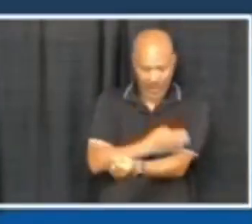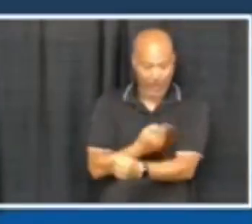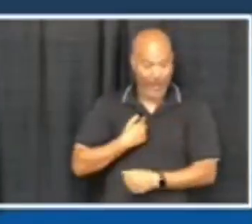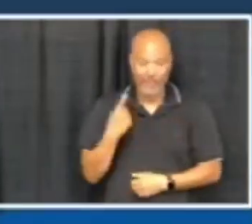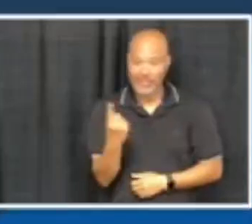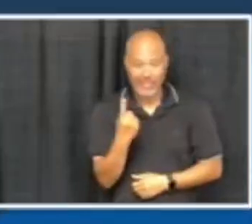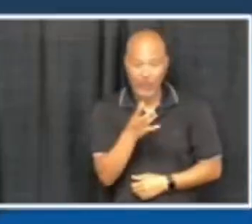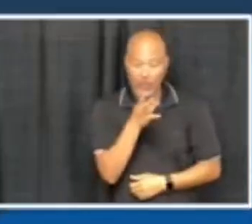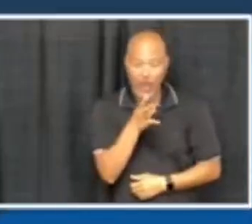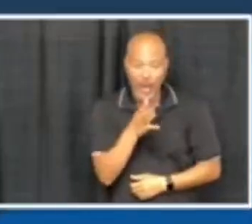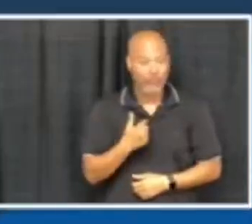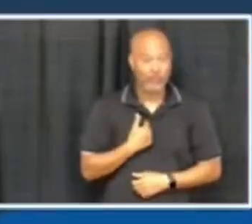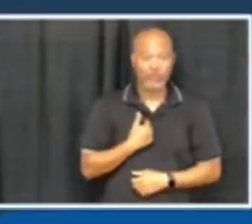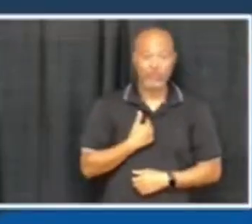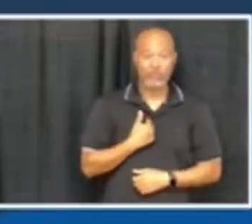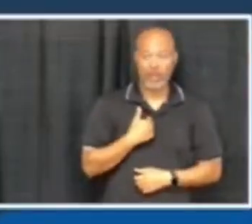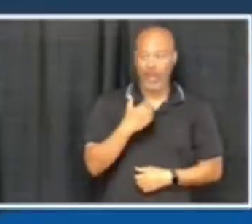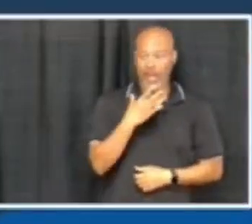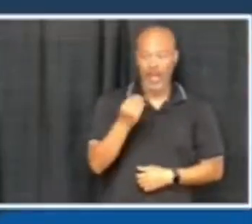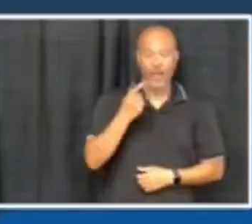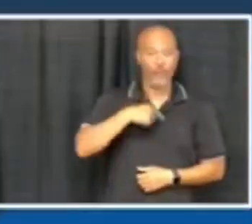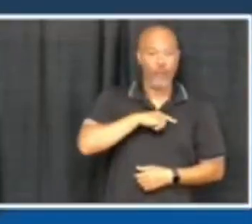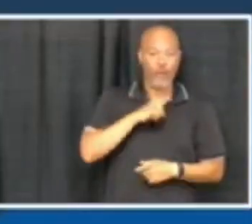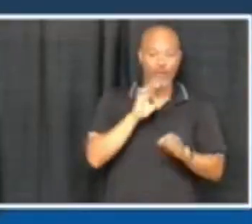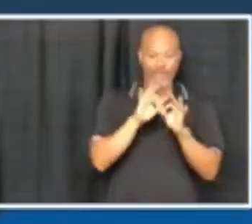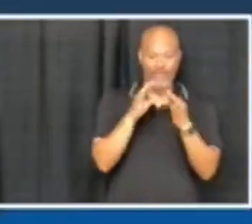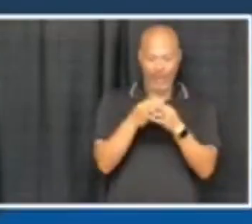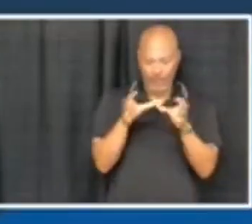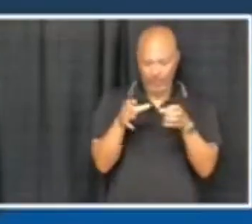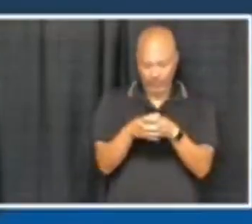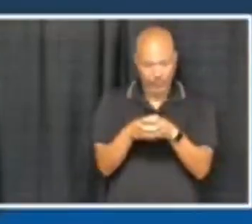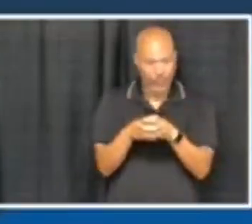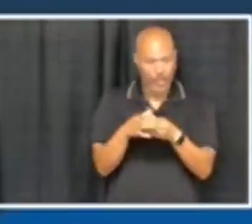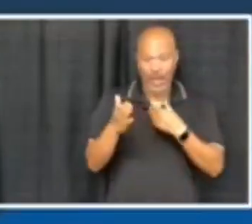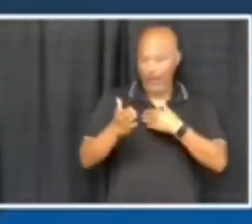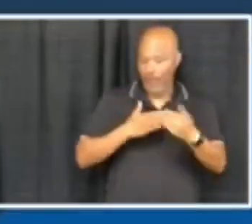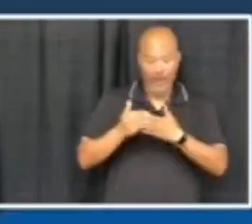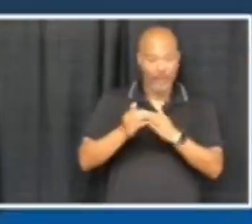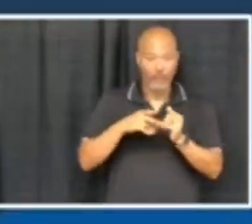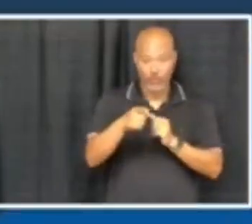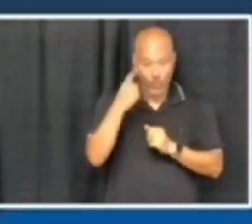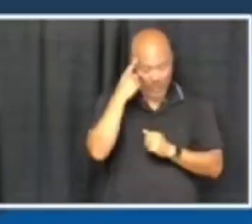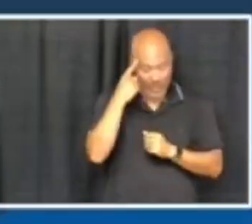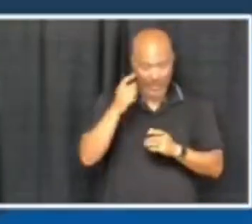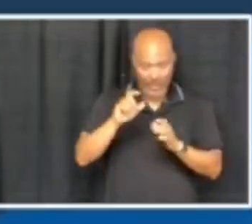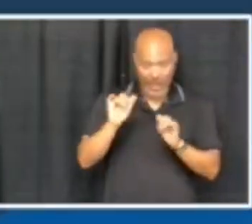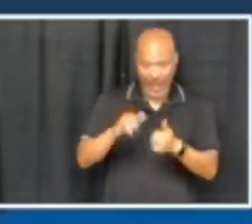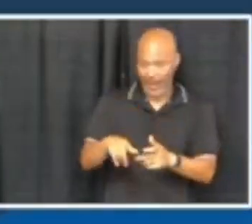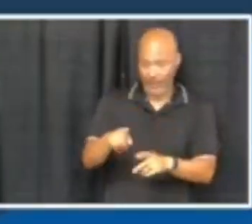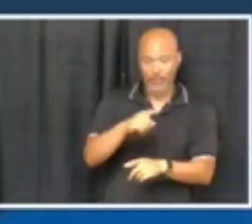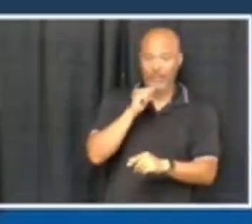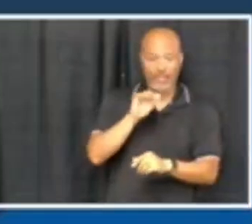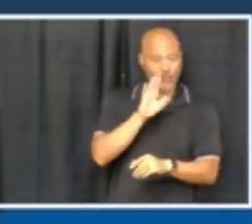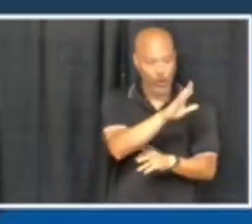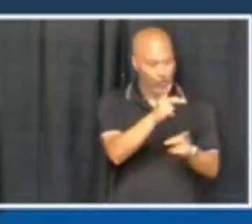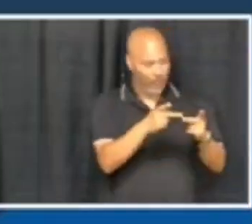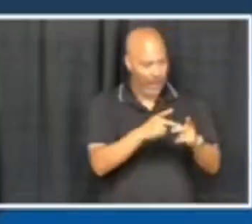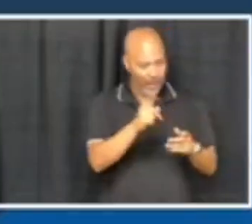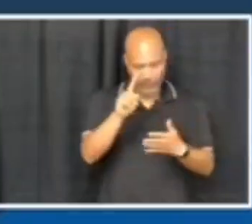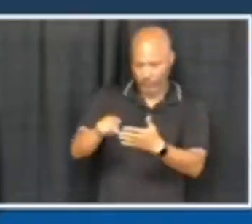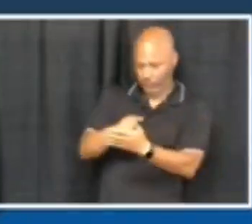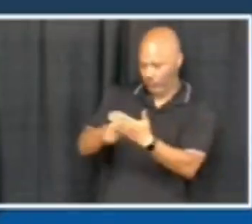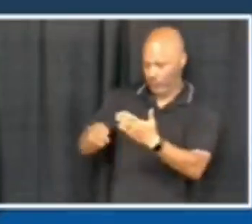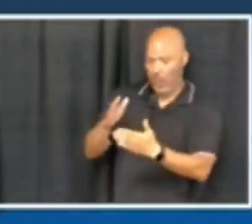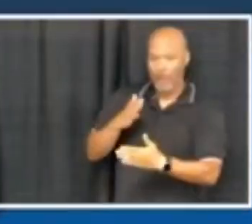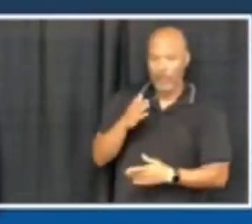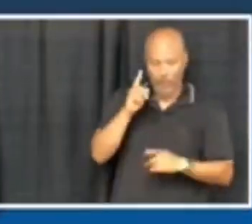mom, and we were a family unit. However you think they should define, that is not your place to